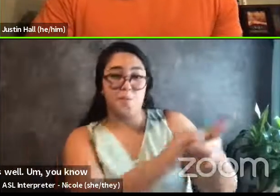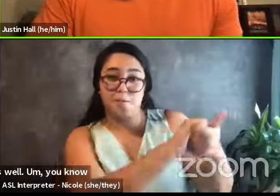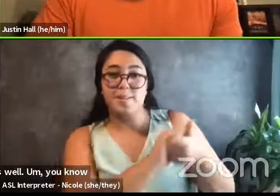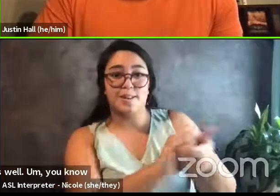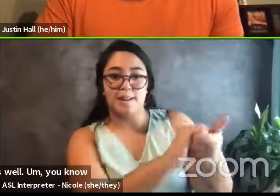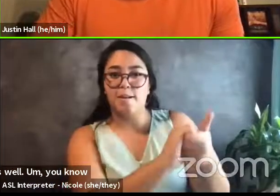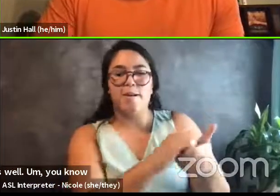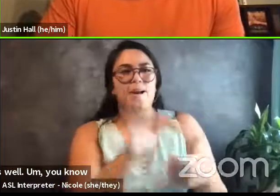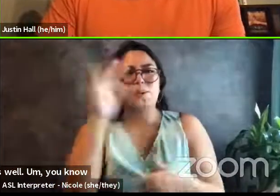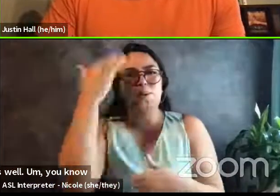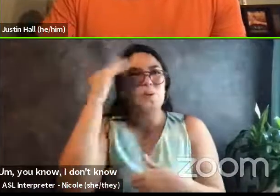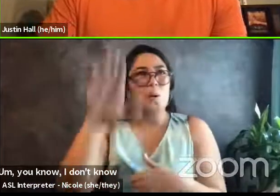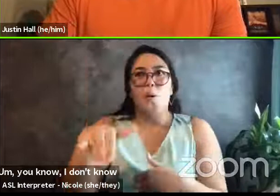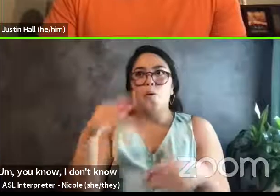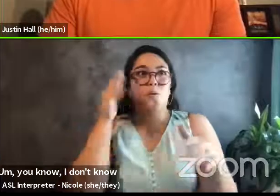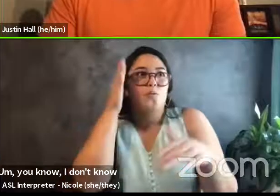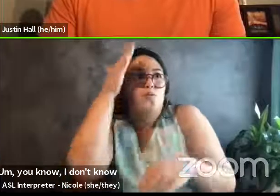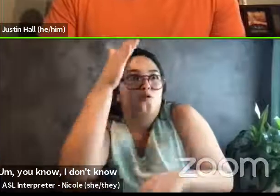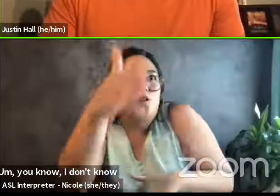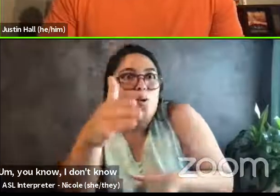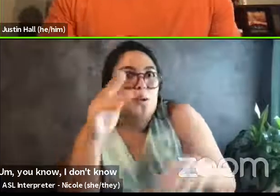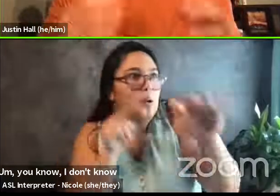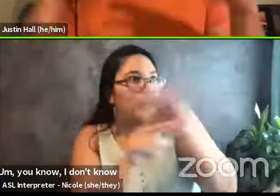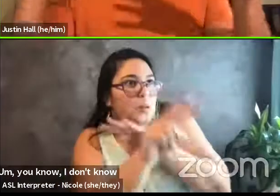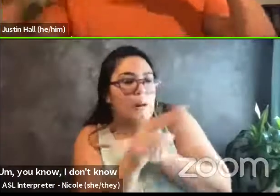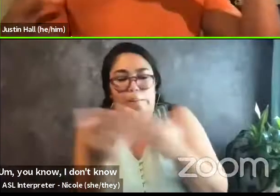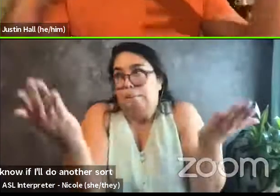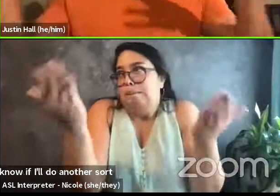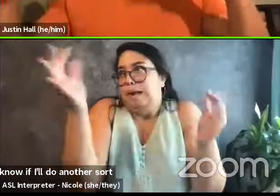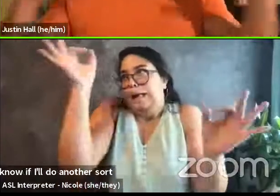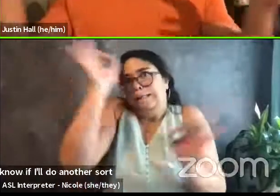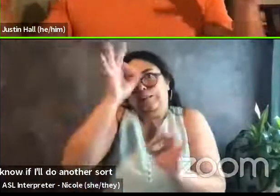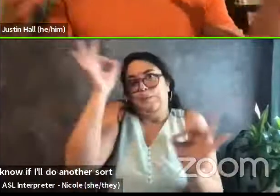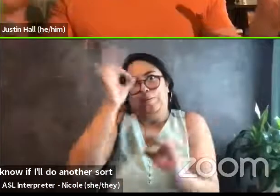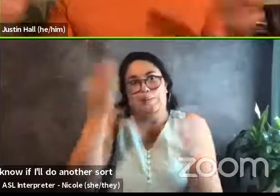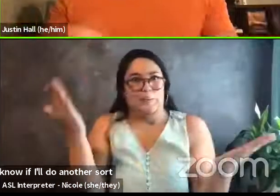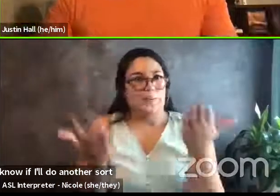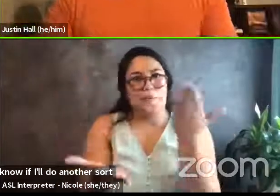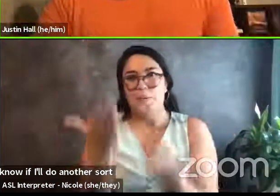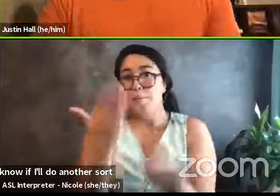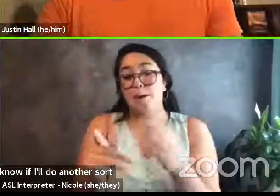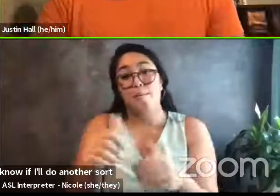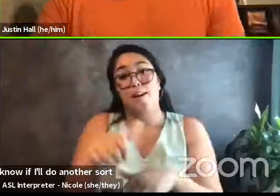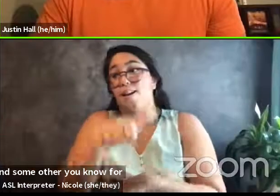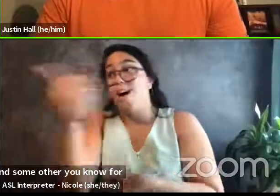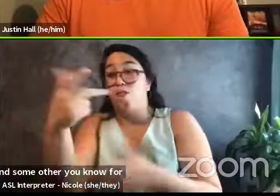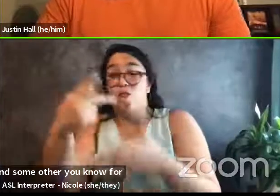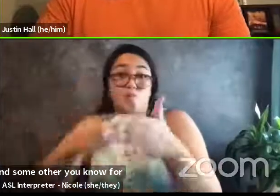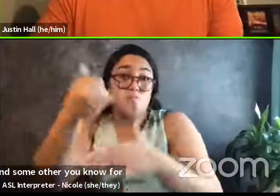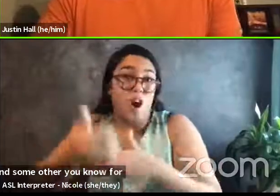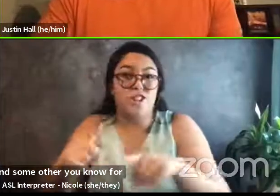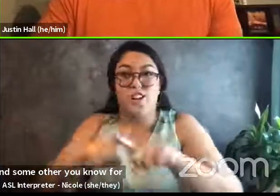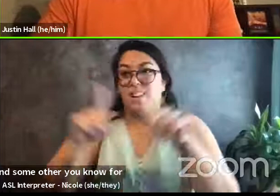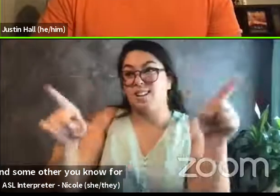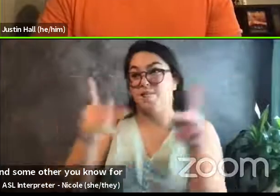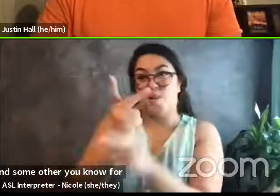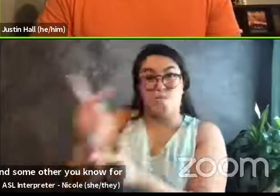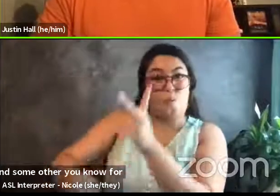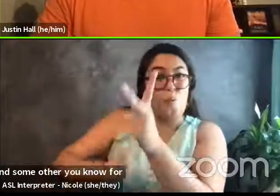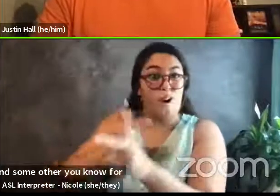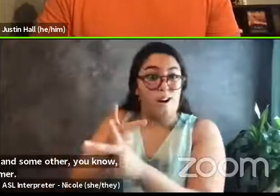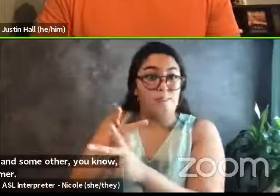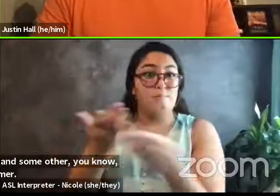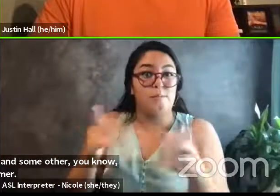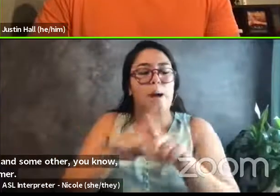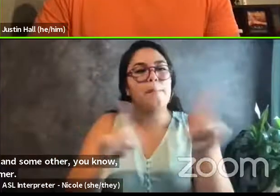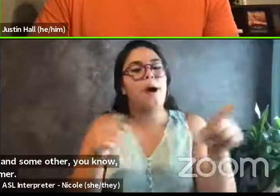don't know what happens next. I, I don't know if I'll do another sort of no straight lines project in some other, you know, form or, um, um, I